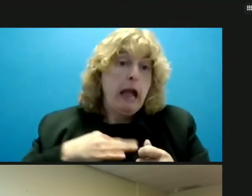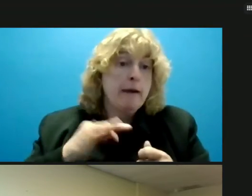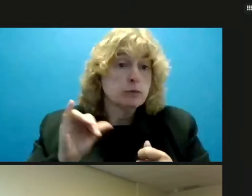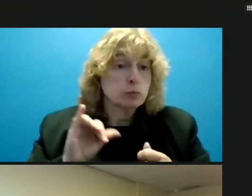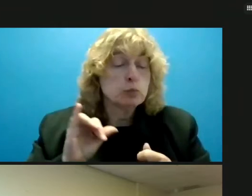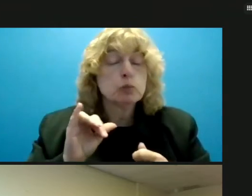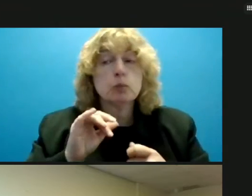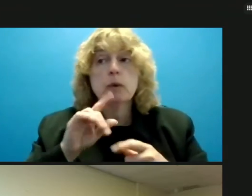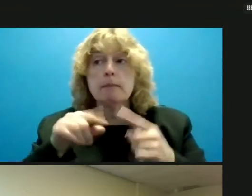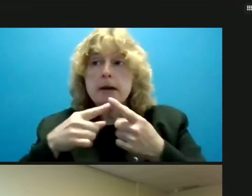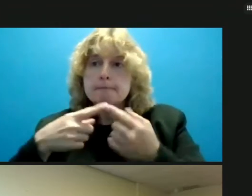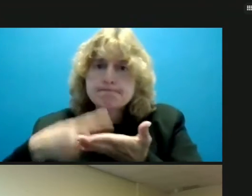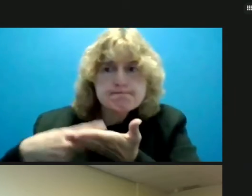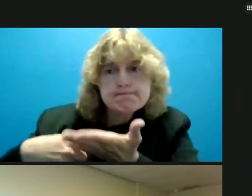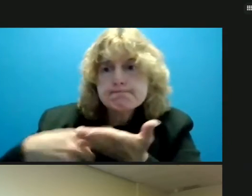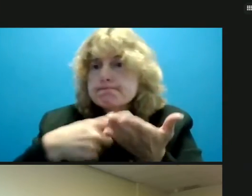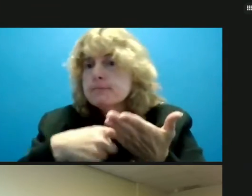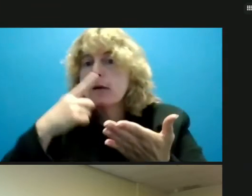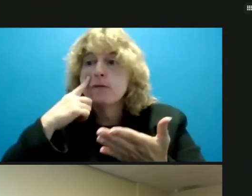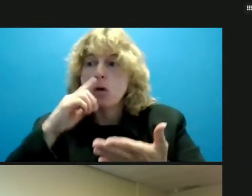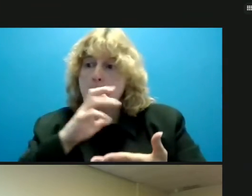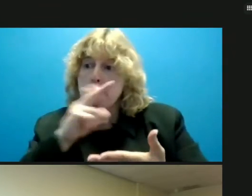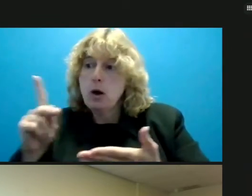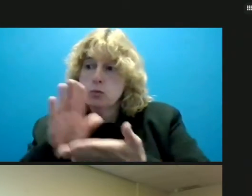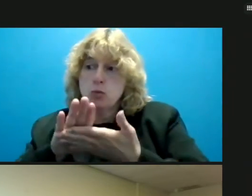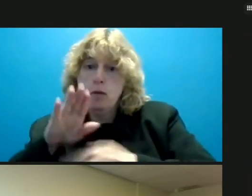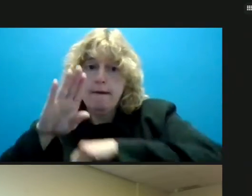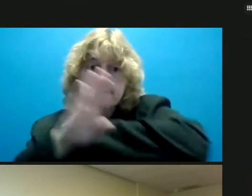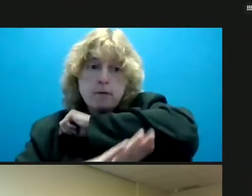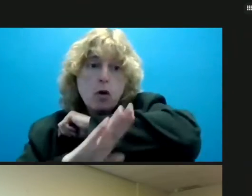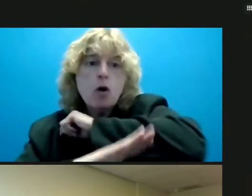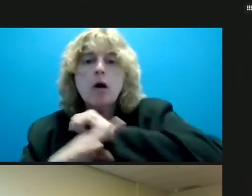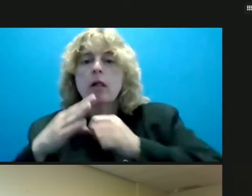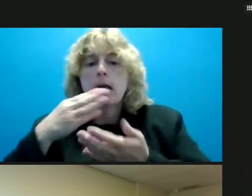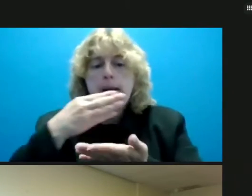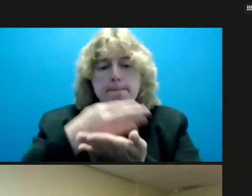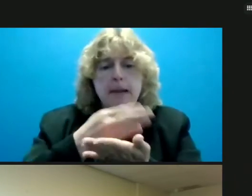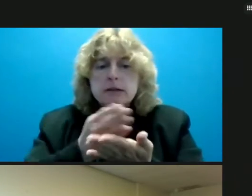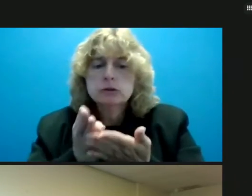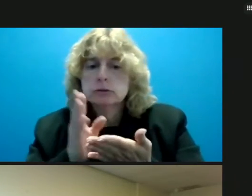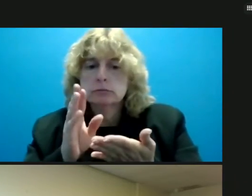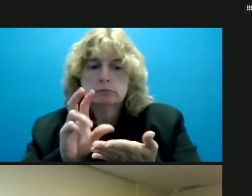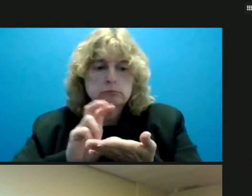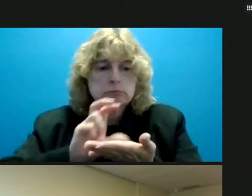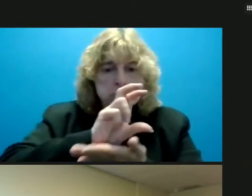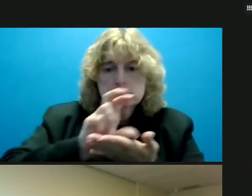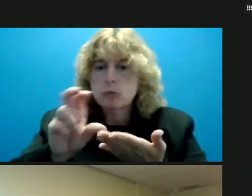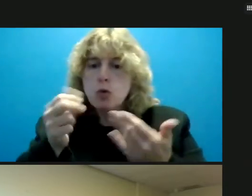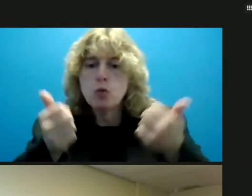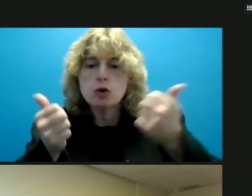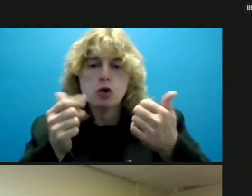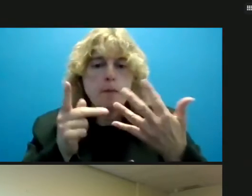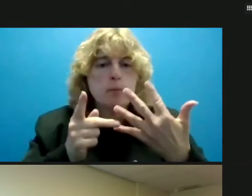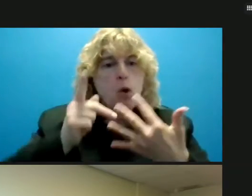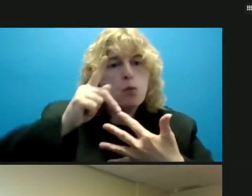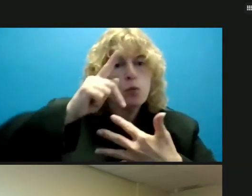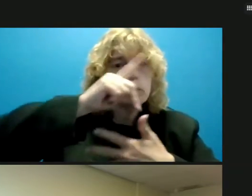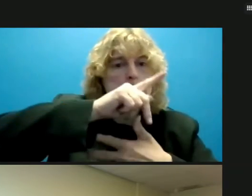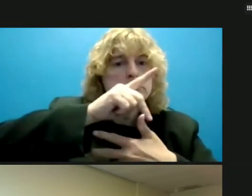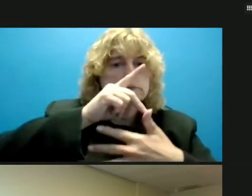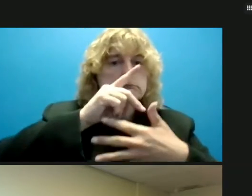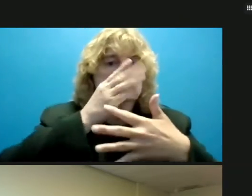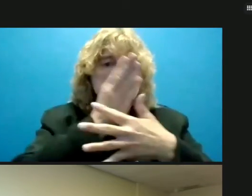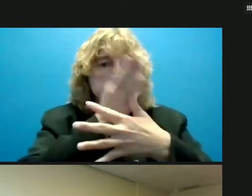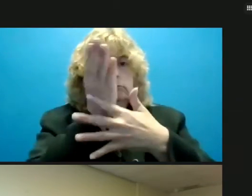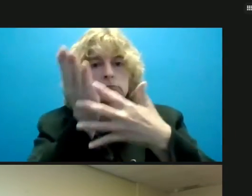our budgeting priorities for the funding that we have. And one of the things that we've shared is we have, you know, right now